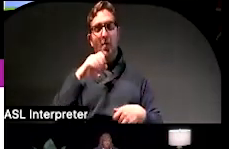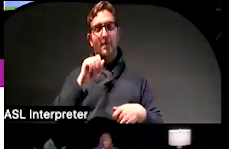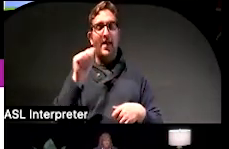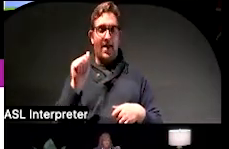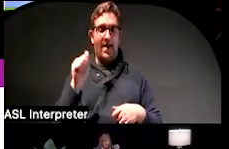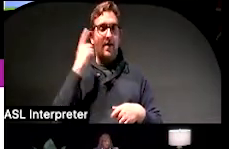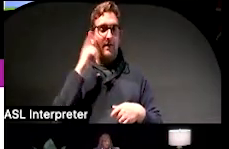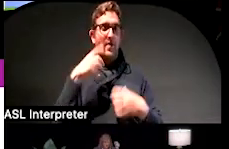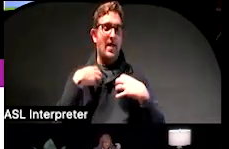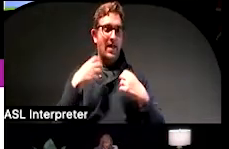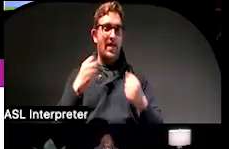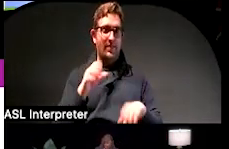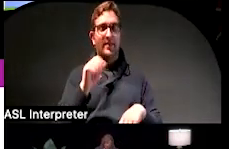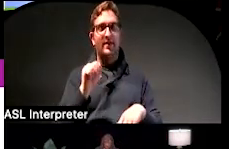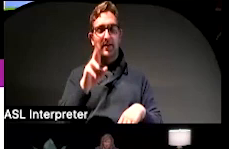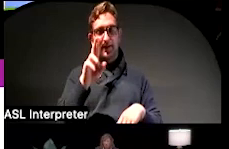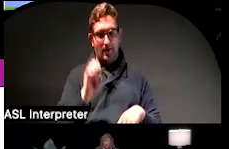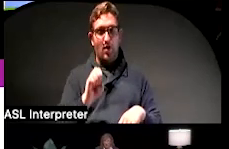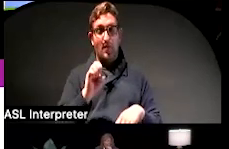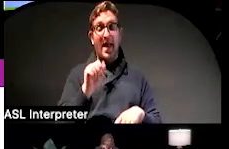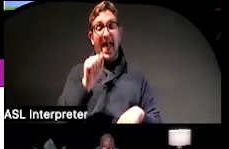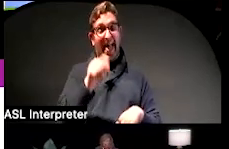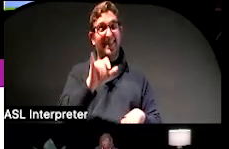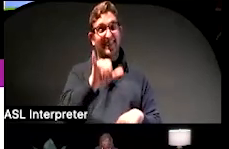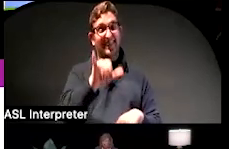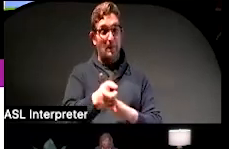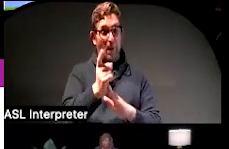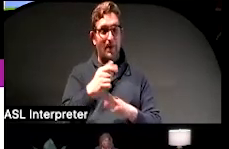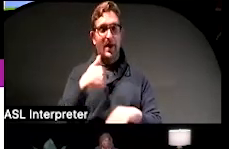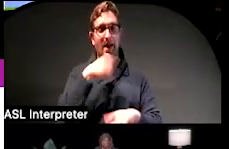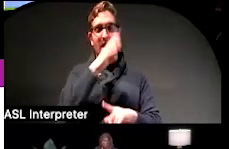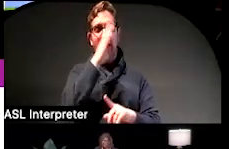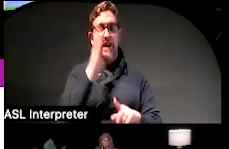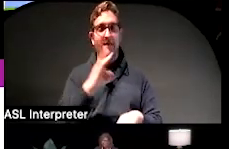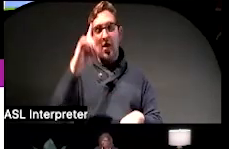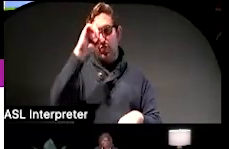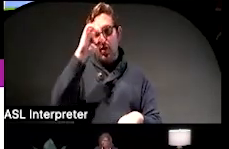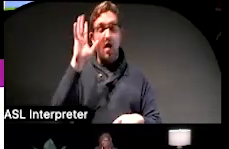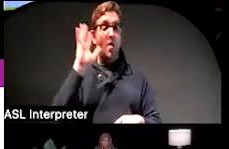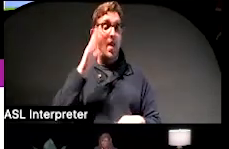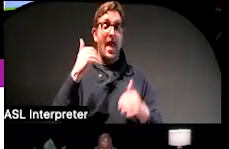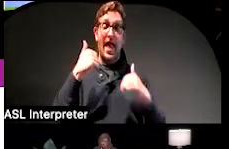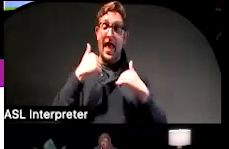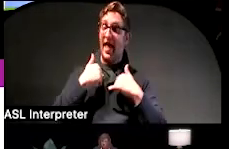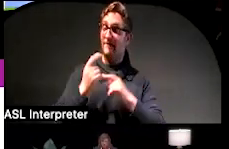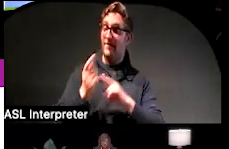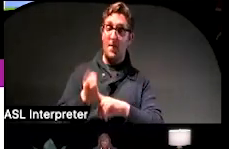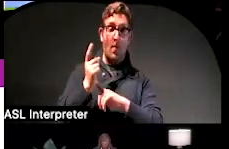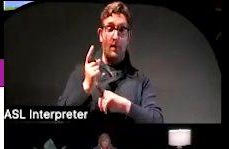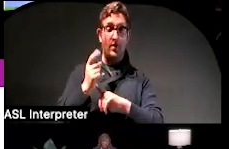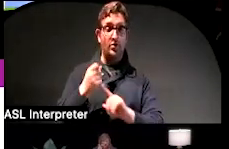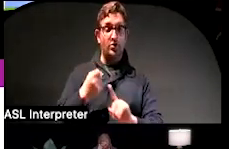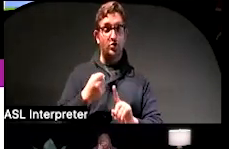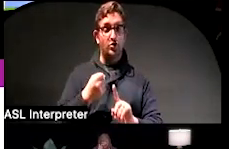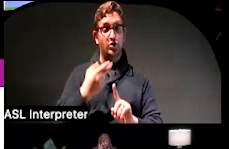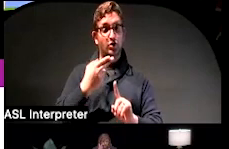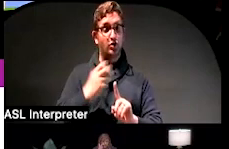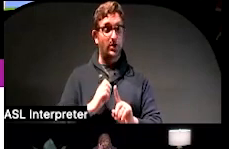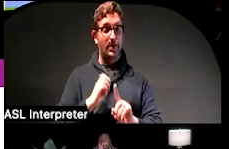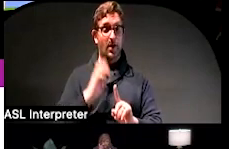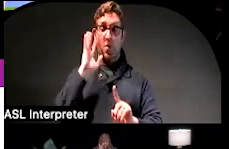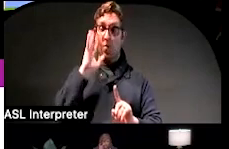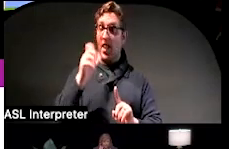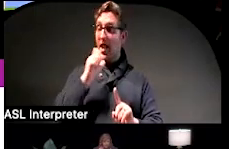tell you that even at that moment, I never thought there was going to be a moment when she wasn't going to be able to make her own